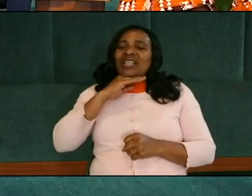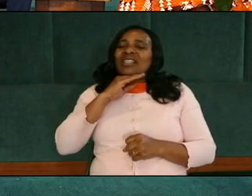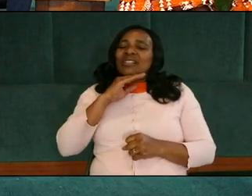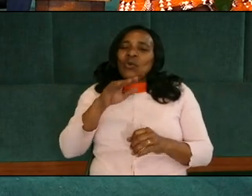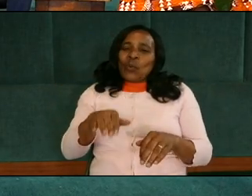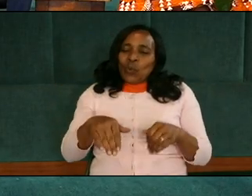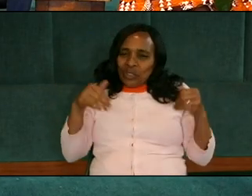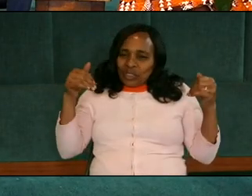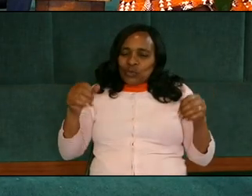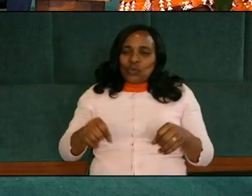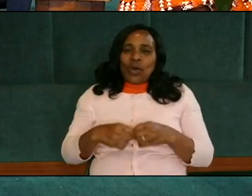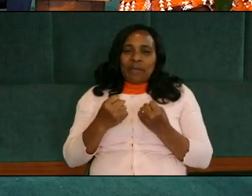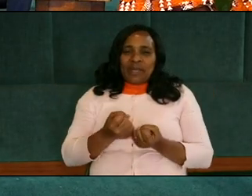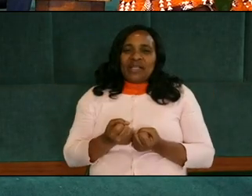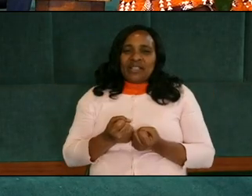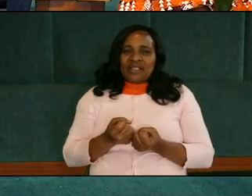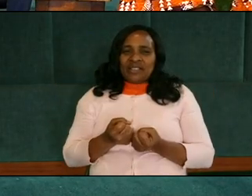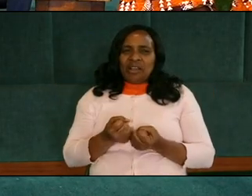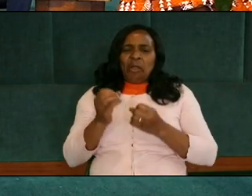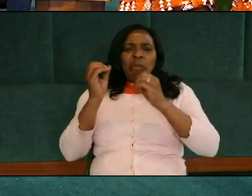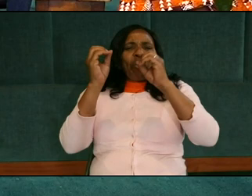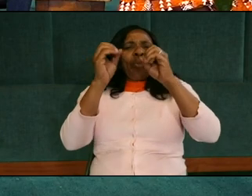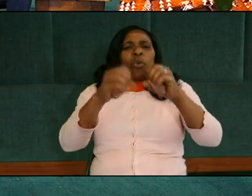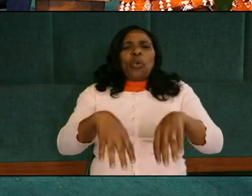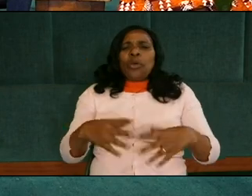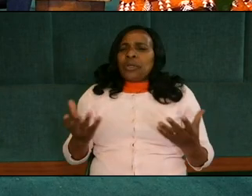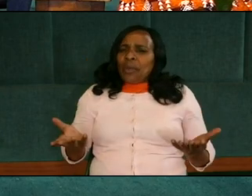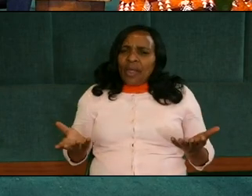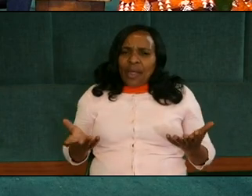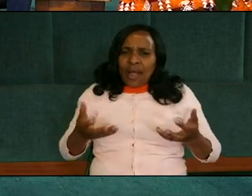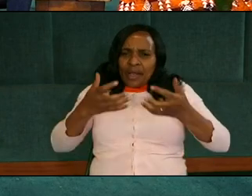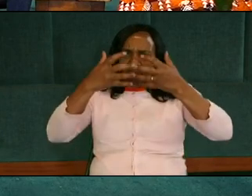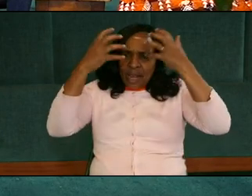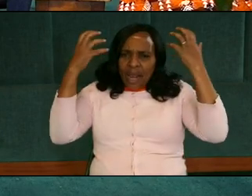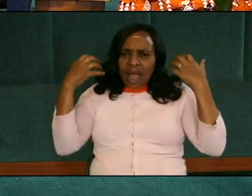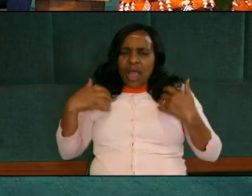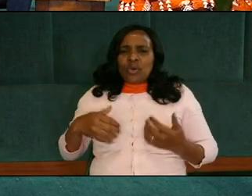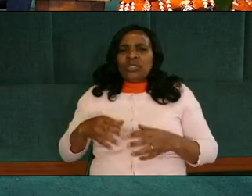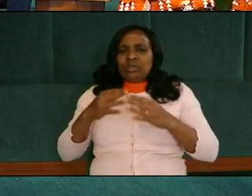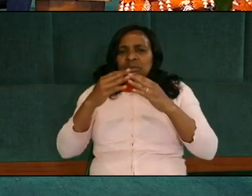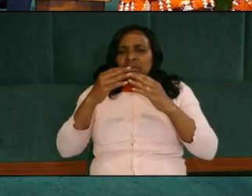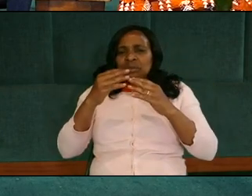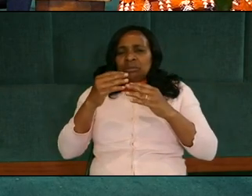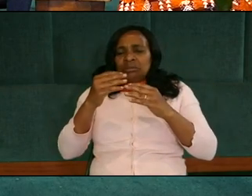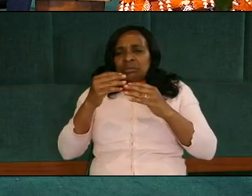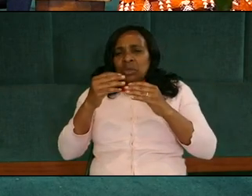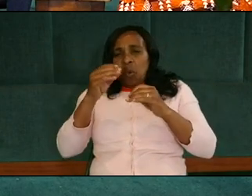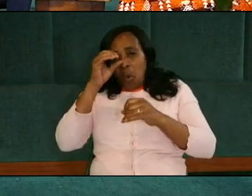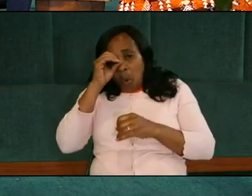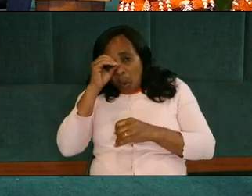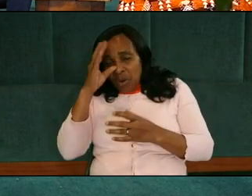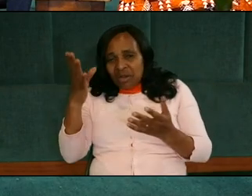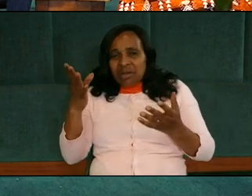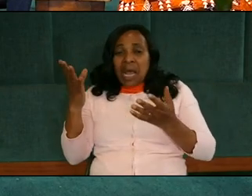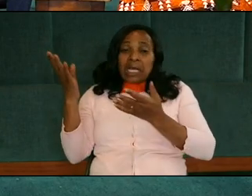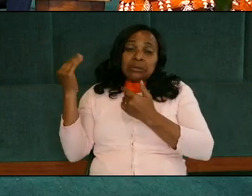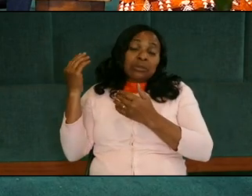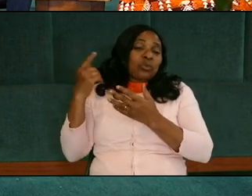happen. You know, being thrown in the lion's den, you don't know what to